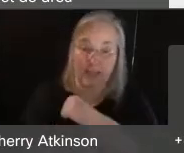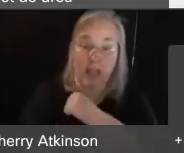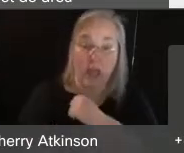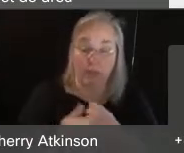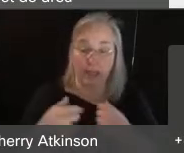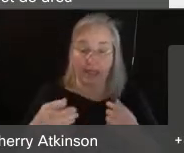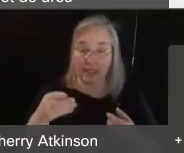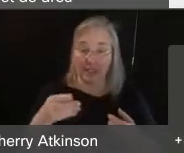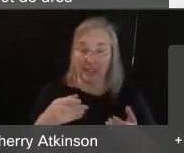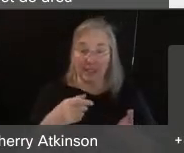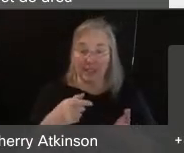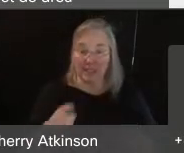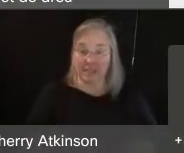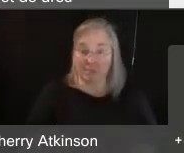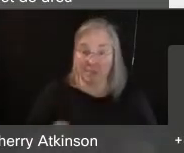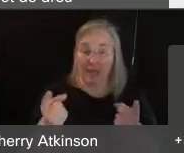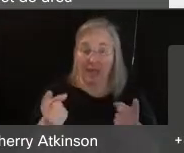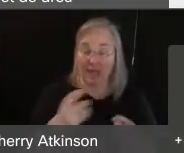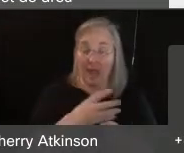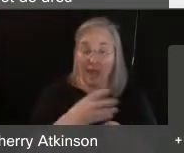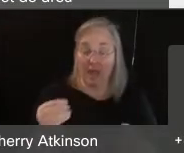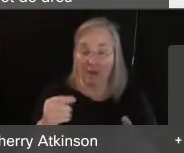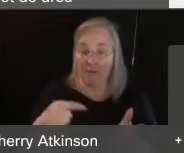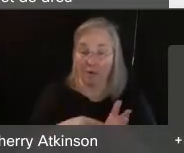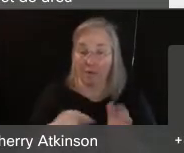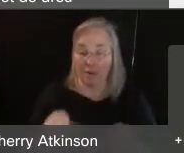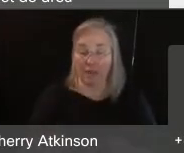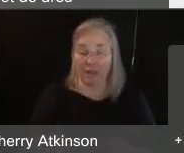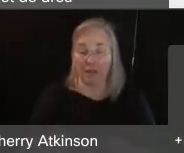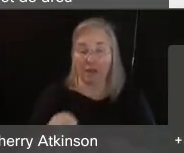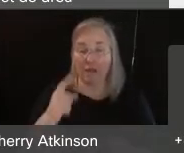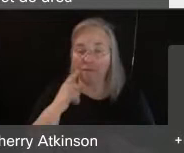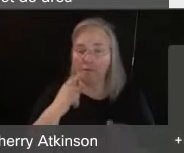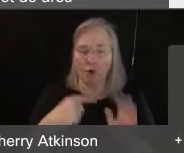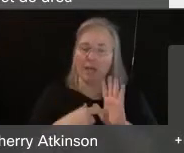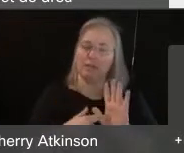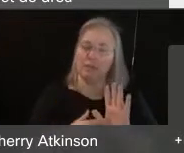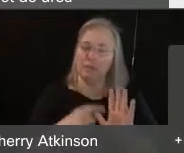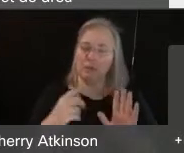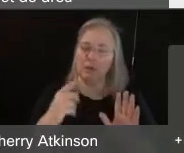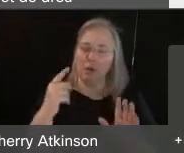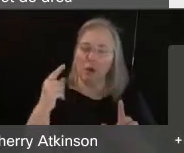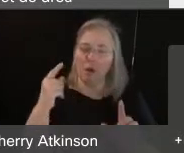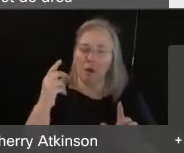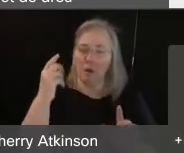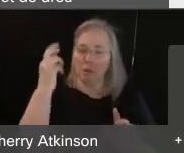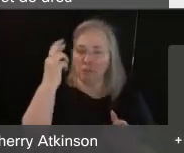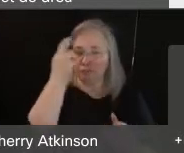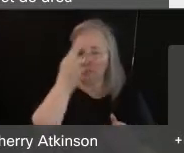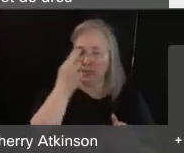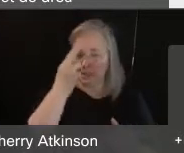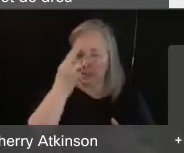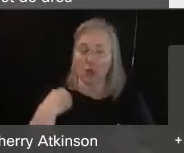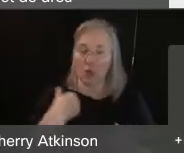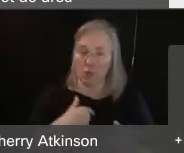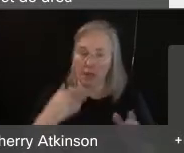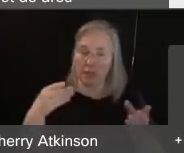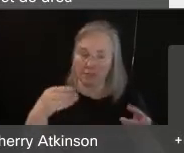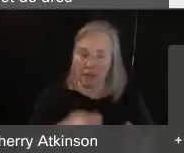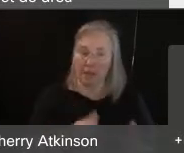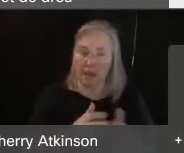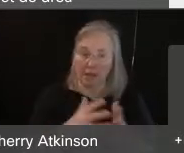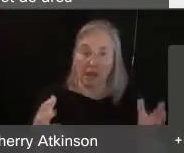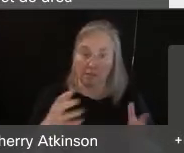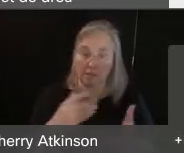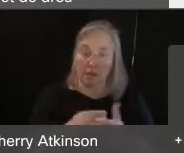think this was used for illustrative purposes to show basically that we're a very we spend a lot of money on a per pupil